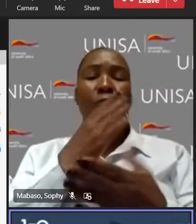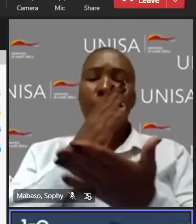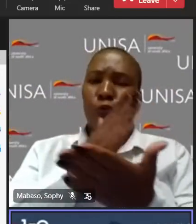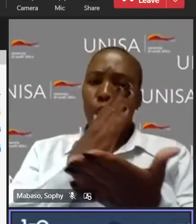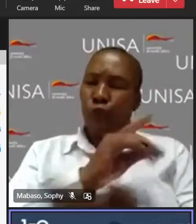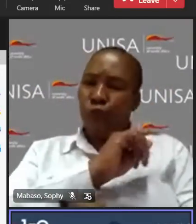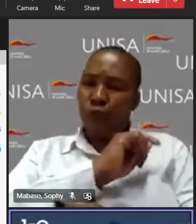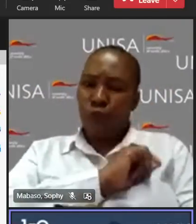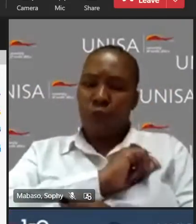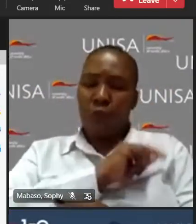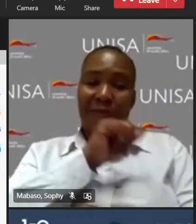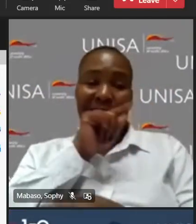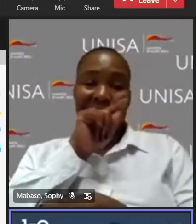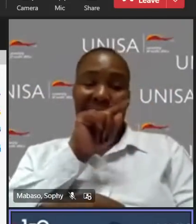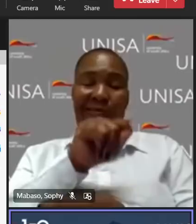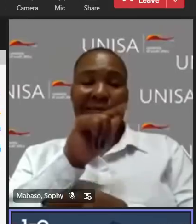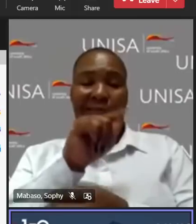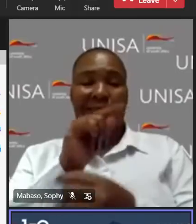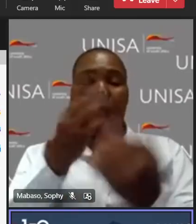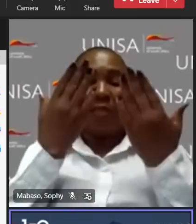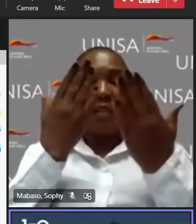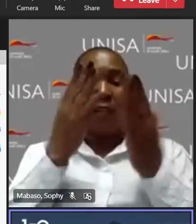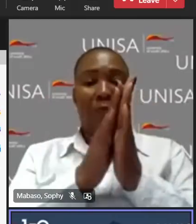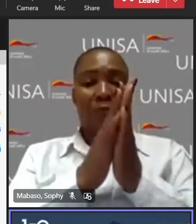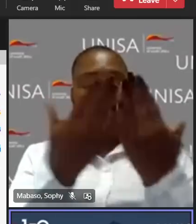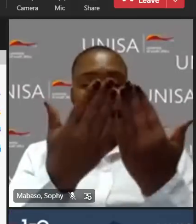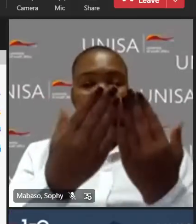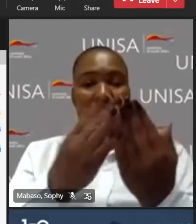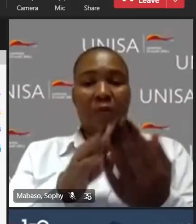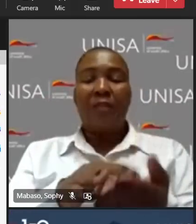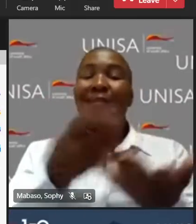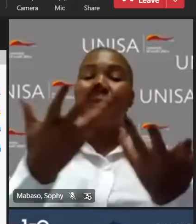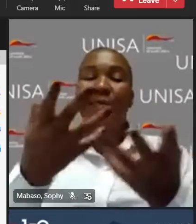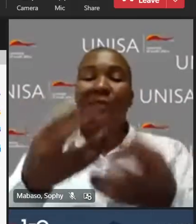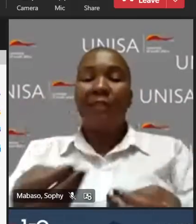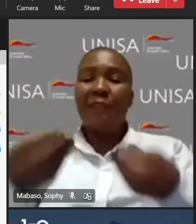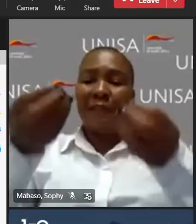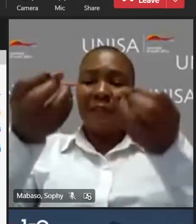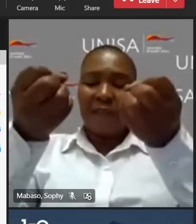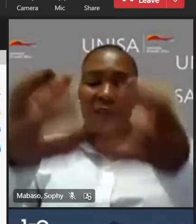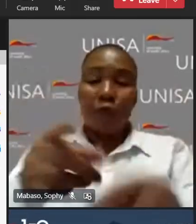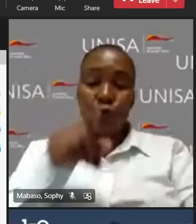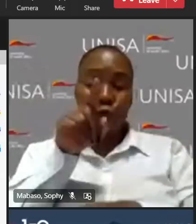correct address. Click on continue.